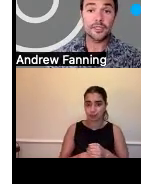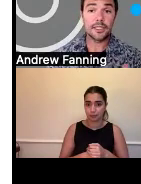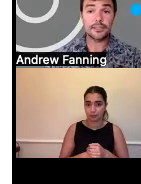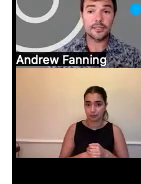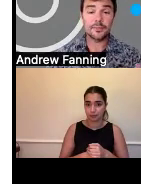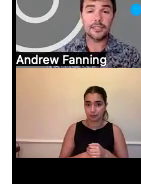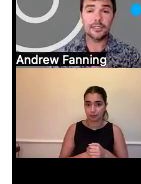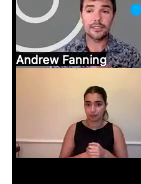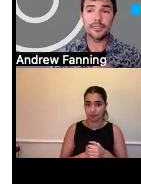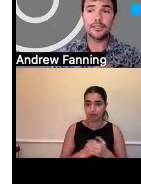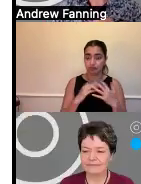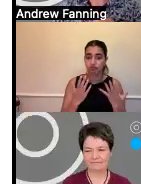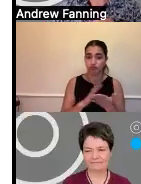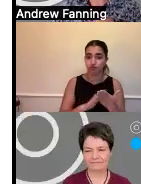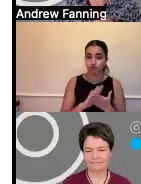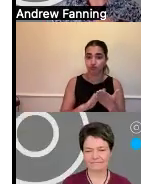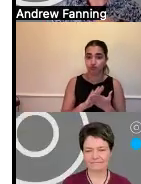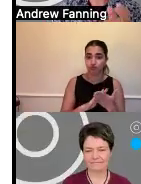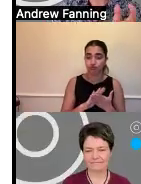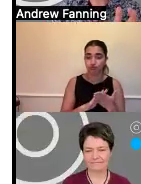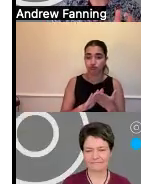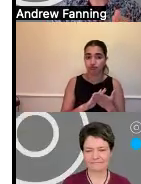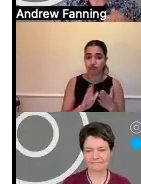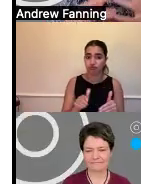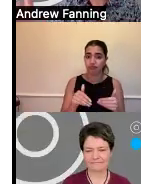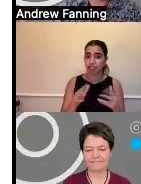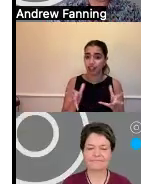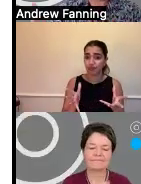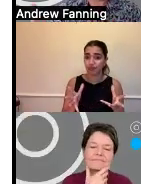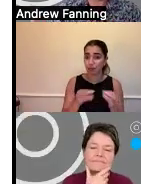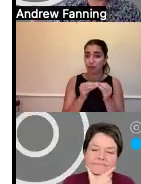which really takes a step back and wraps up and